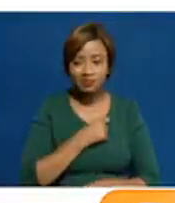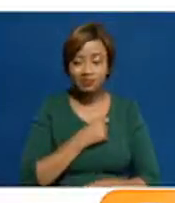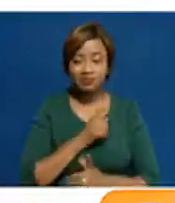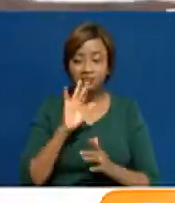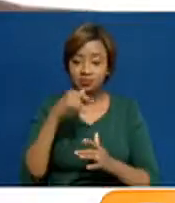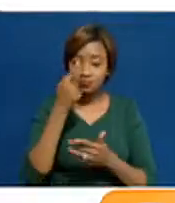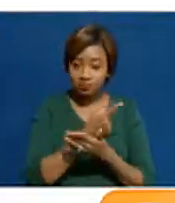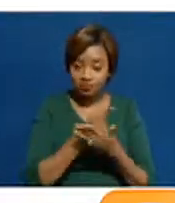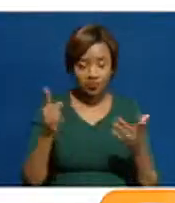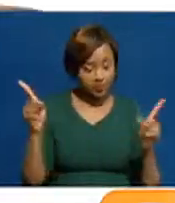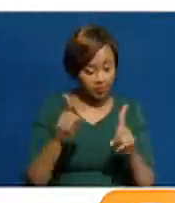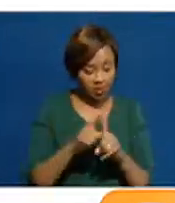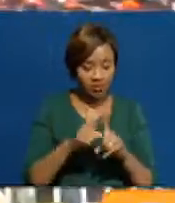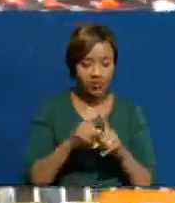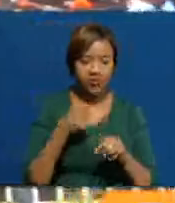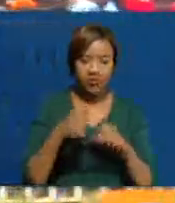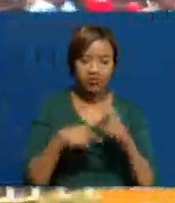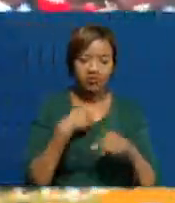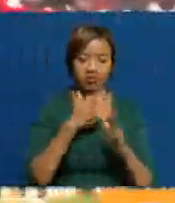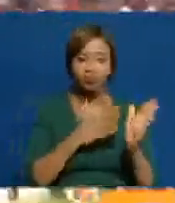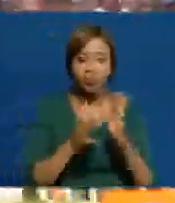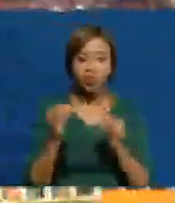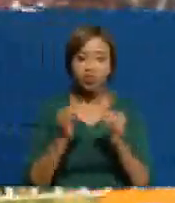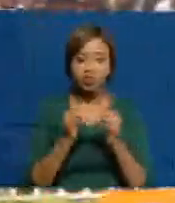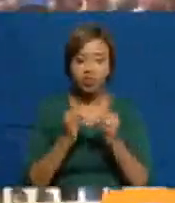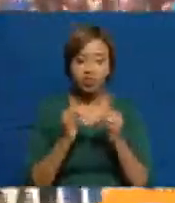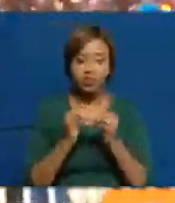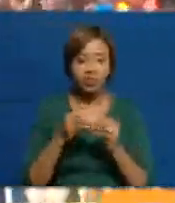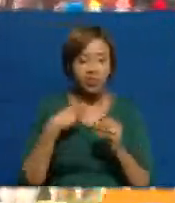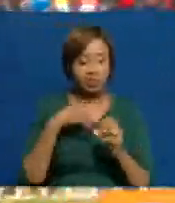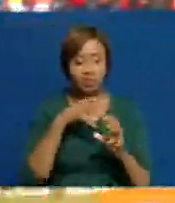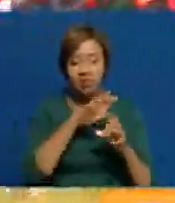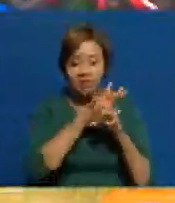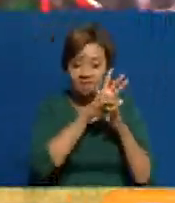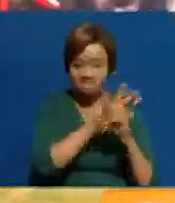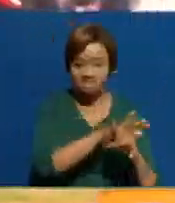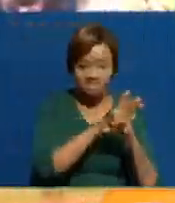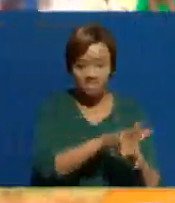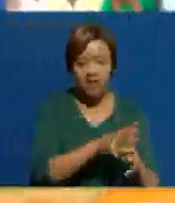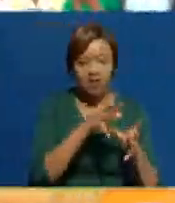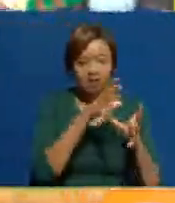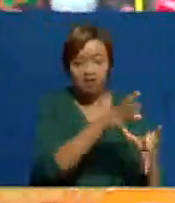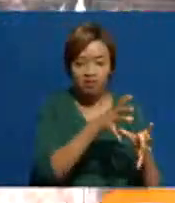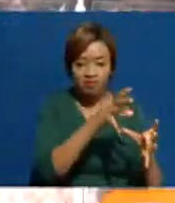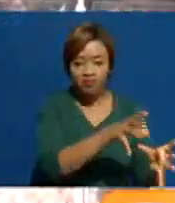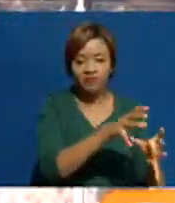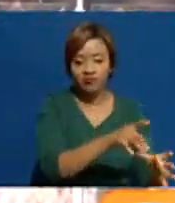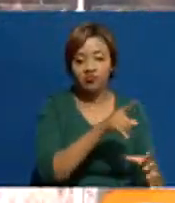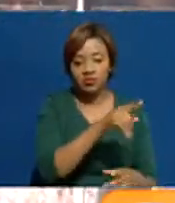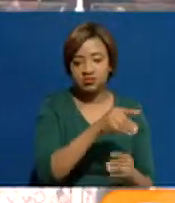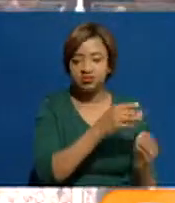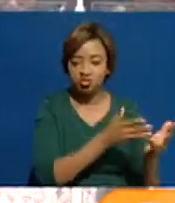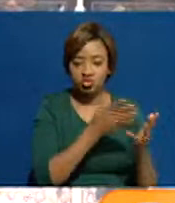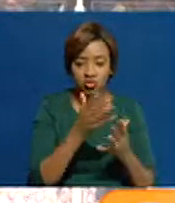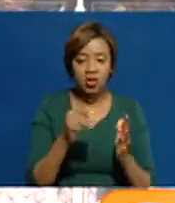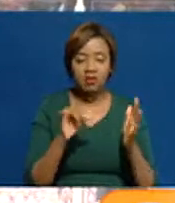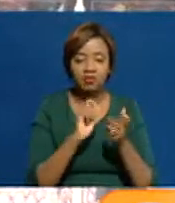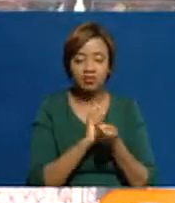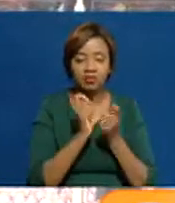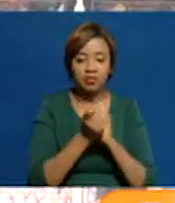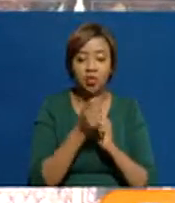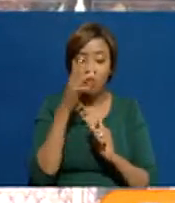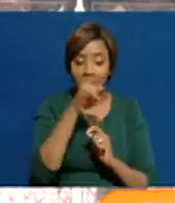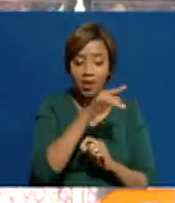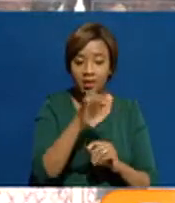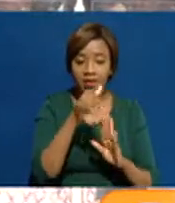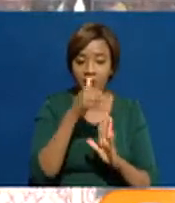president over what he claims is an attack on democracy and tenets of the 2010 constitution. Im safara ambao